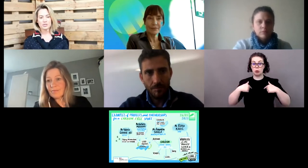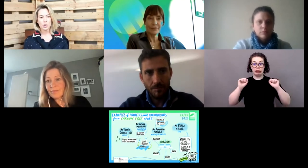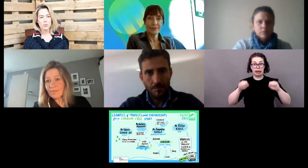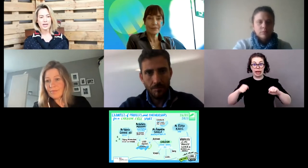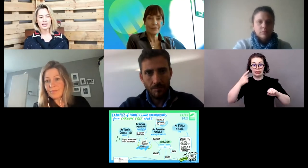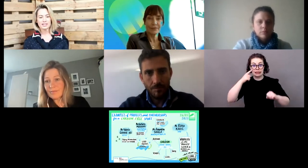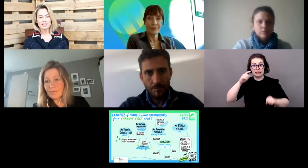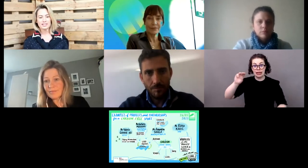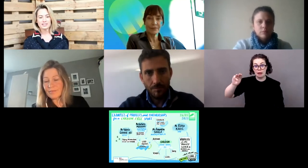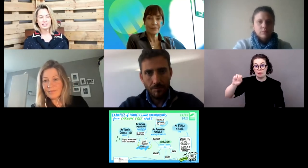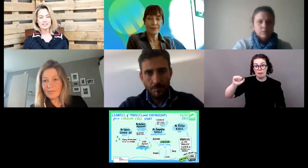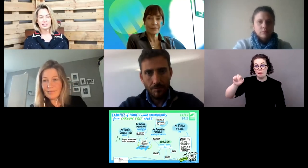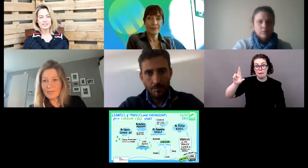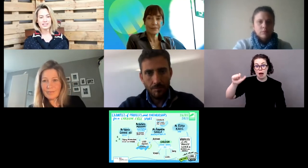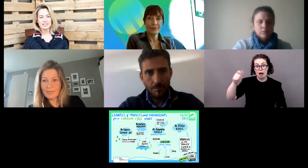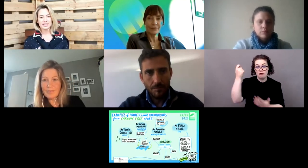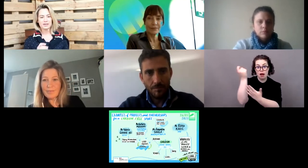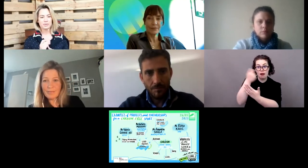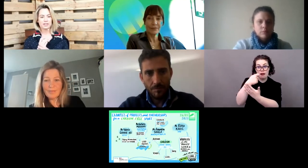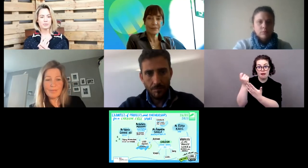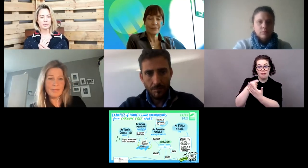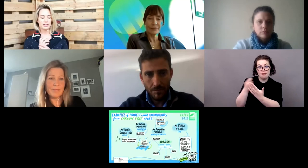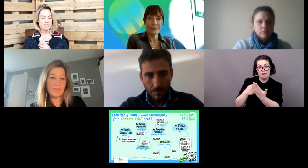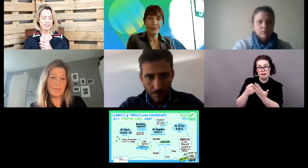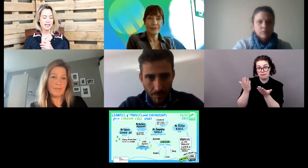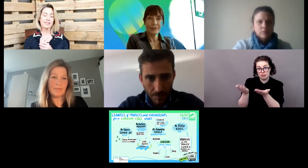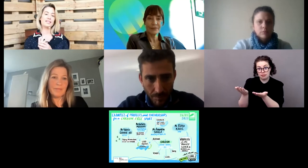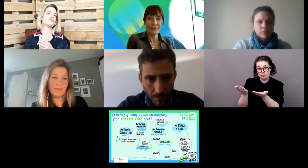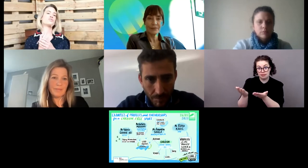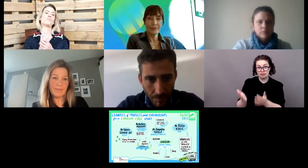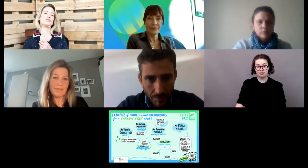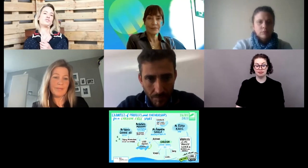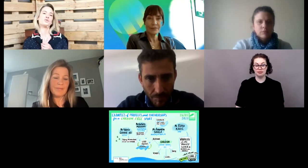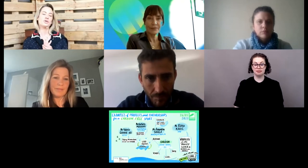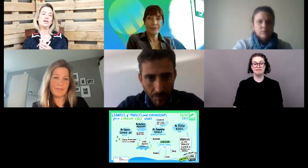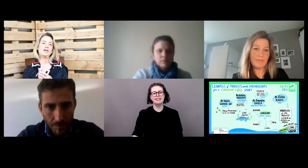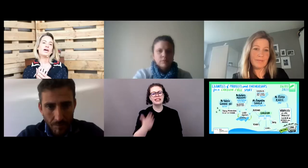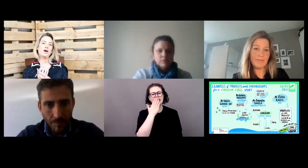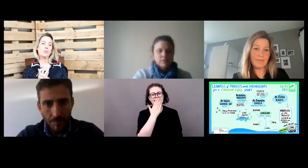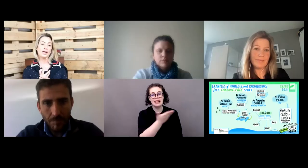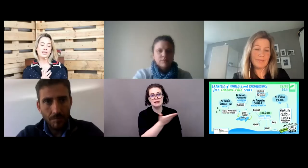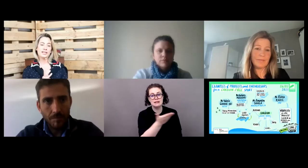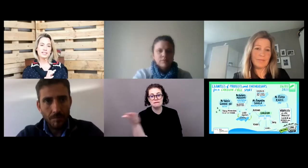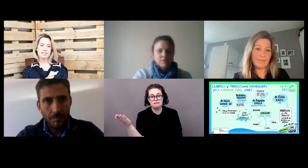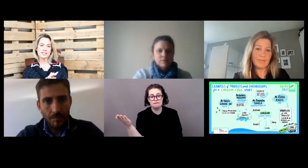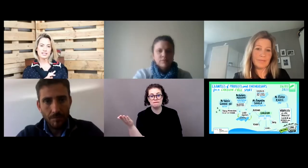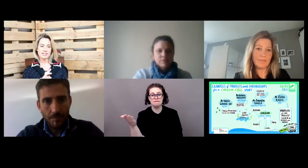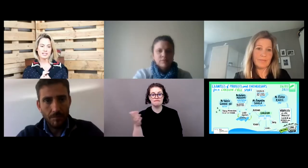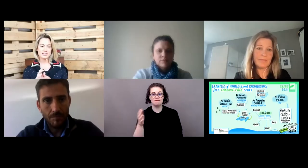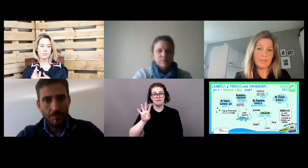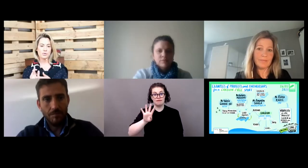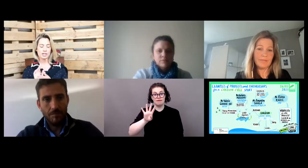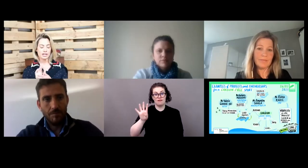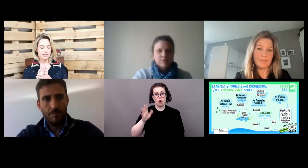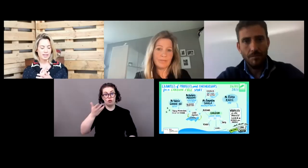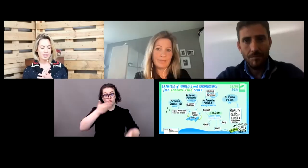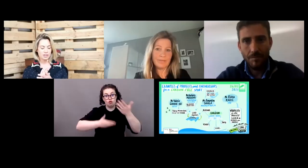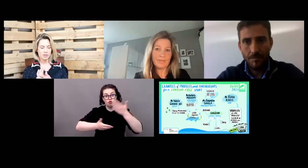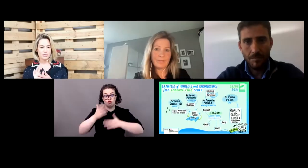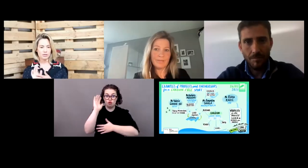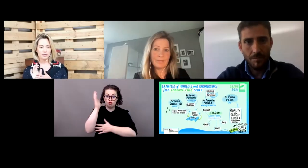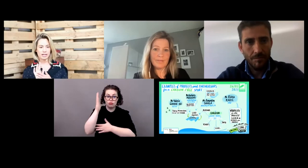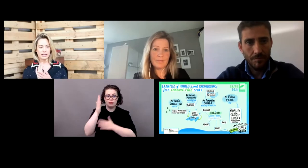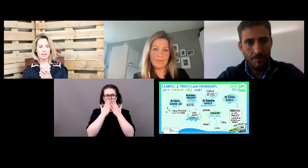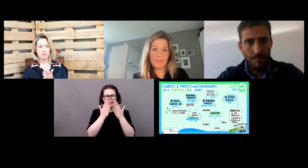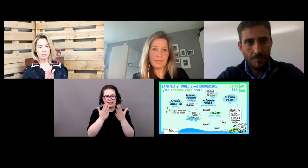Mara's drawing. Yeah, we're going to see that. Thank you so much to our panelists this morning. Thank